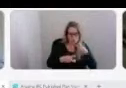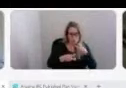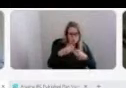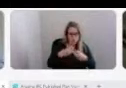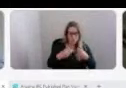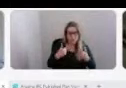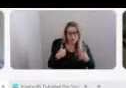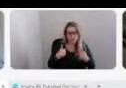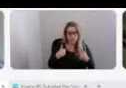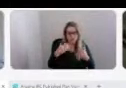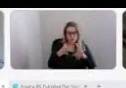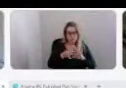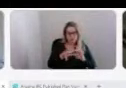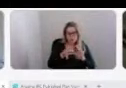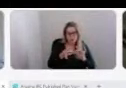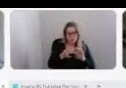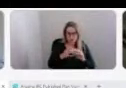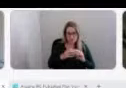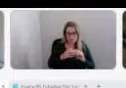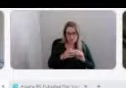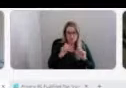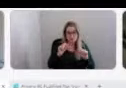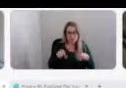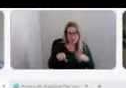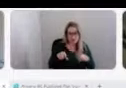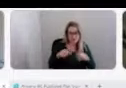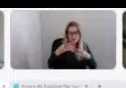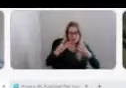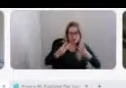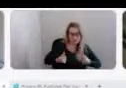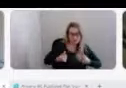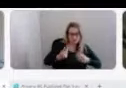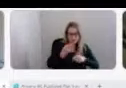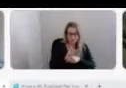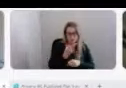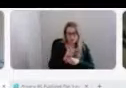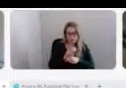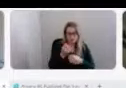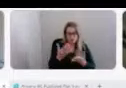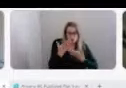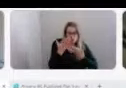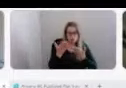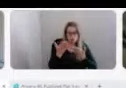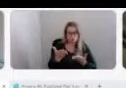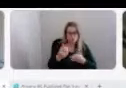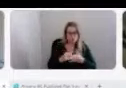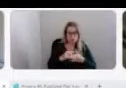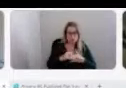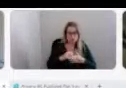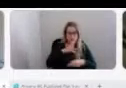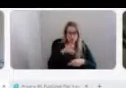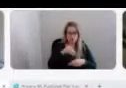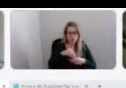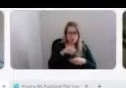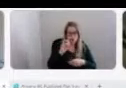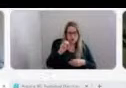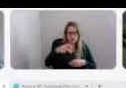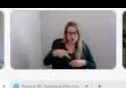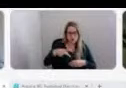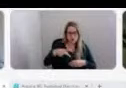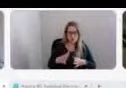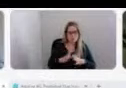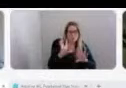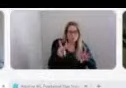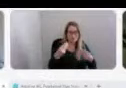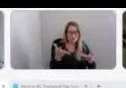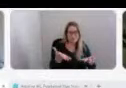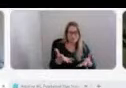i have mentioned above can be solved by using the suggestions that are incorporated in the maps that were put forward by coconino